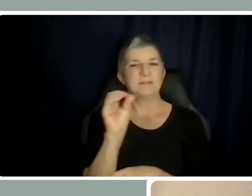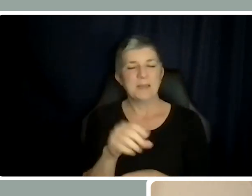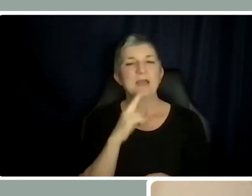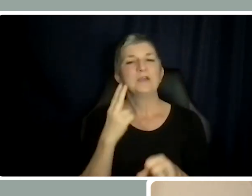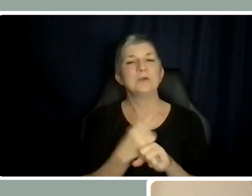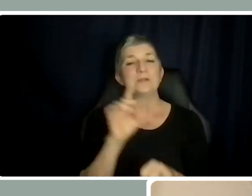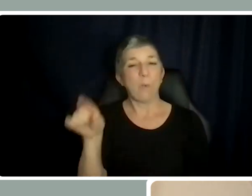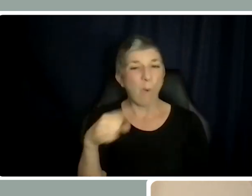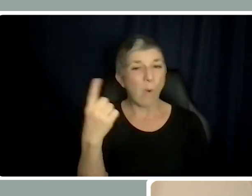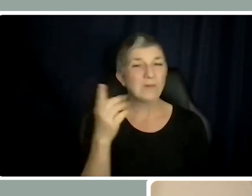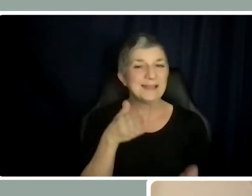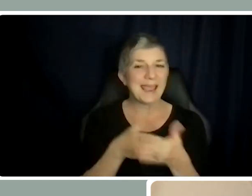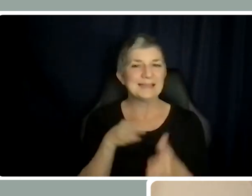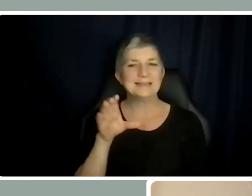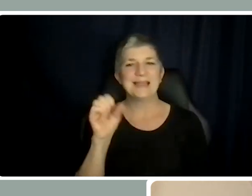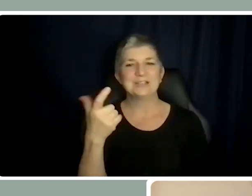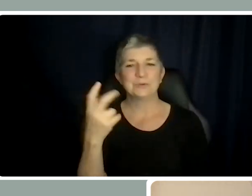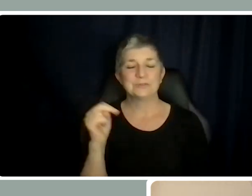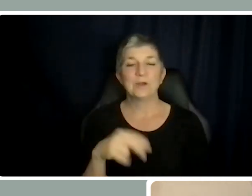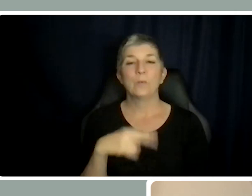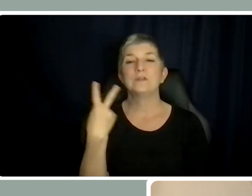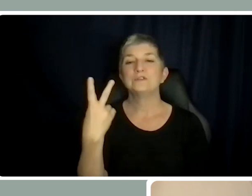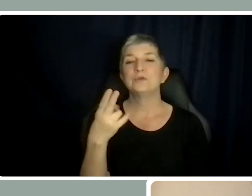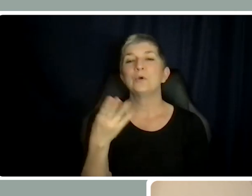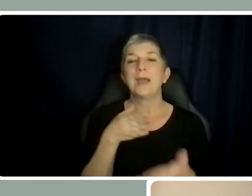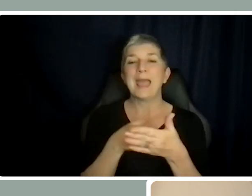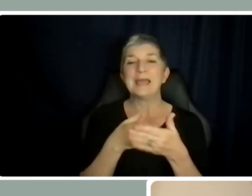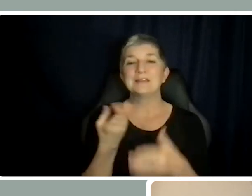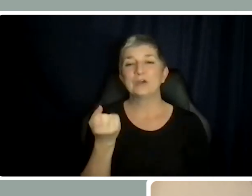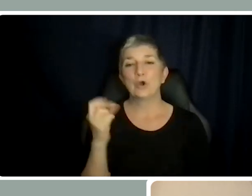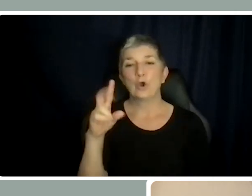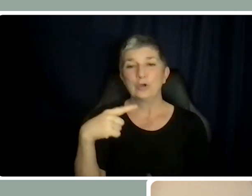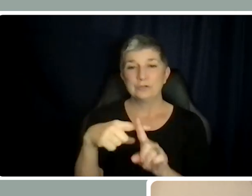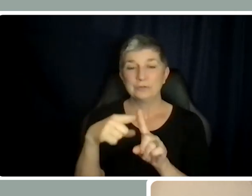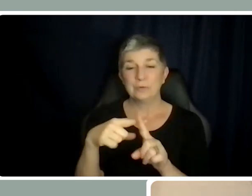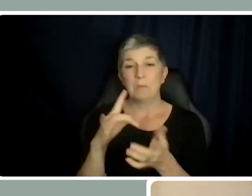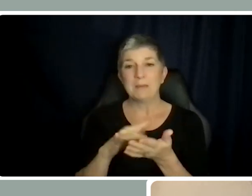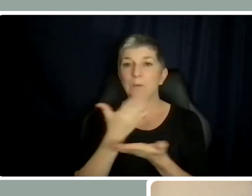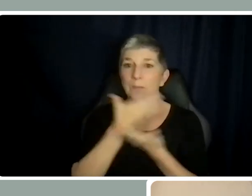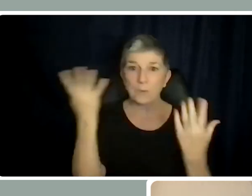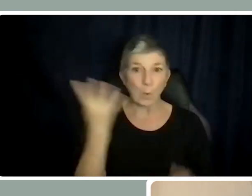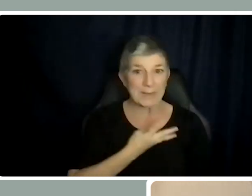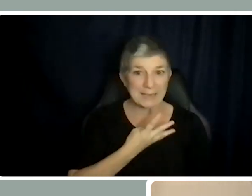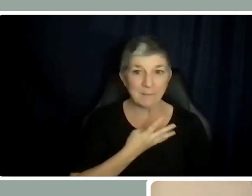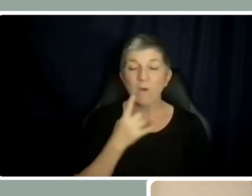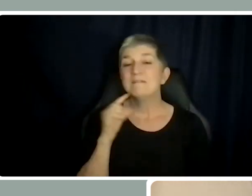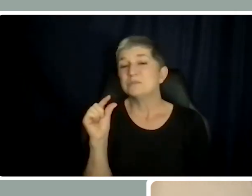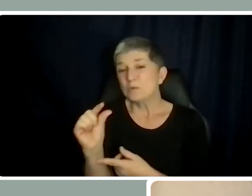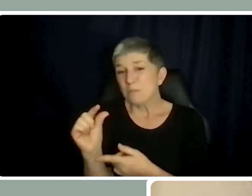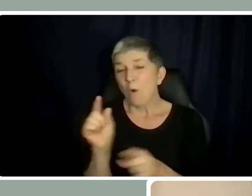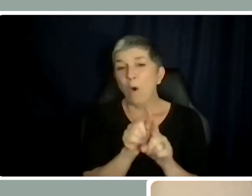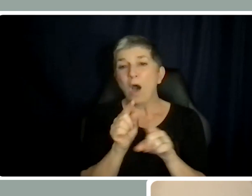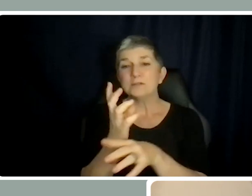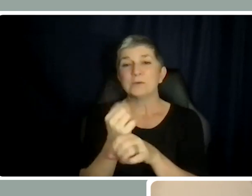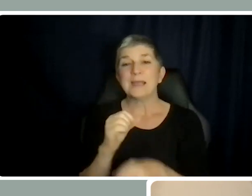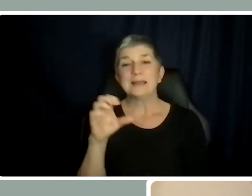anti-estrogen medicine with 2 anti-HER2 medicines with no chemo whatsoever. So basically asking if it's so small and you're going to also get